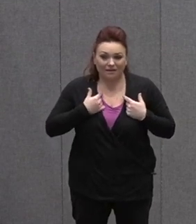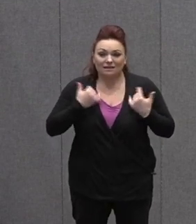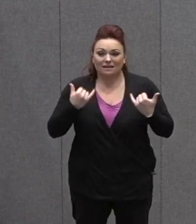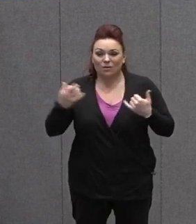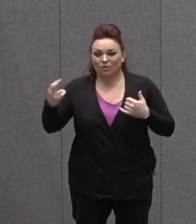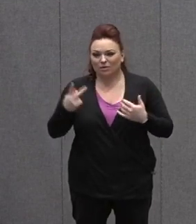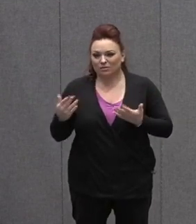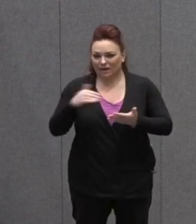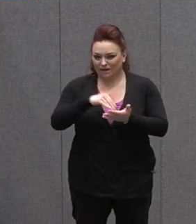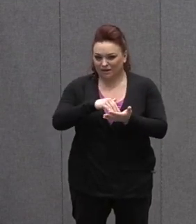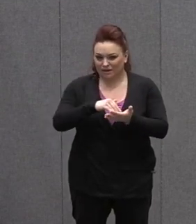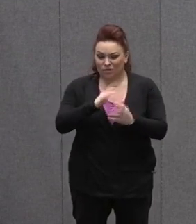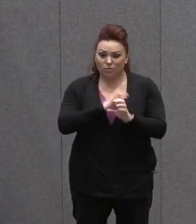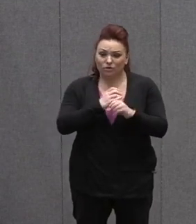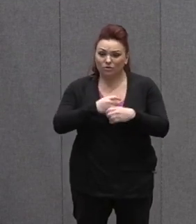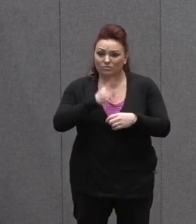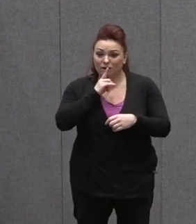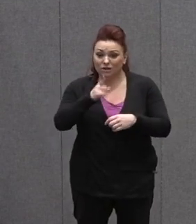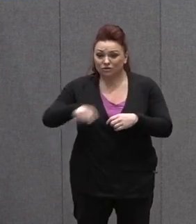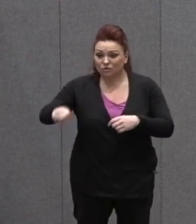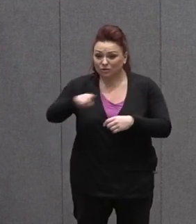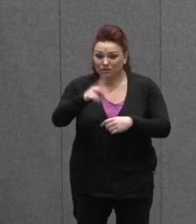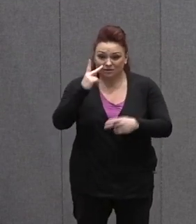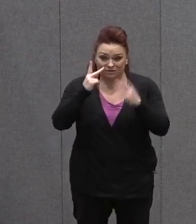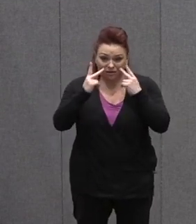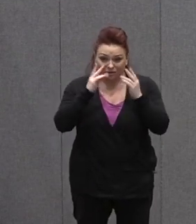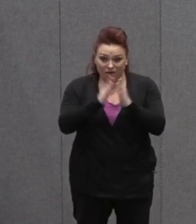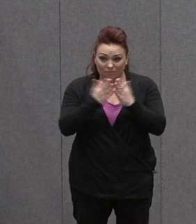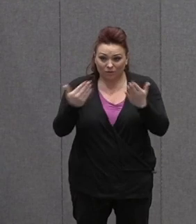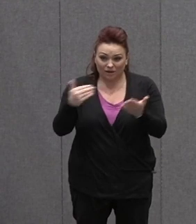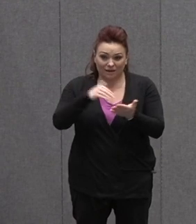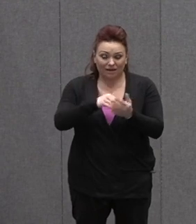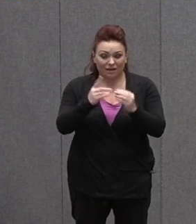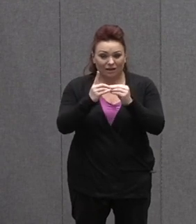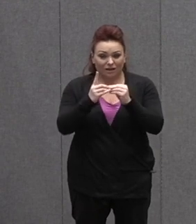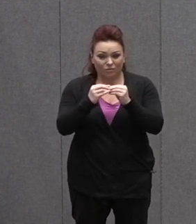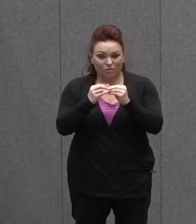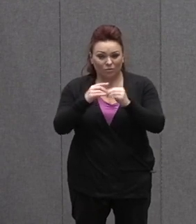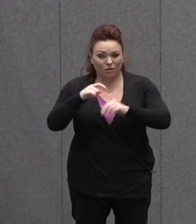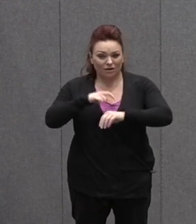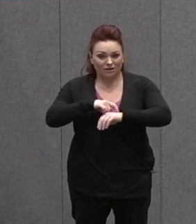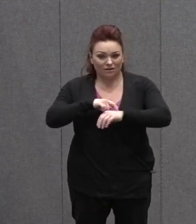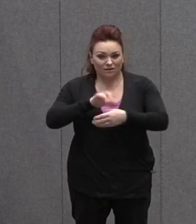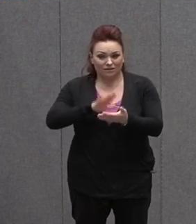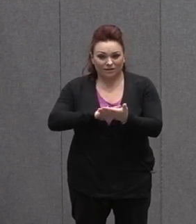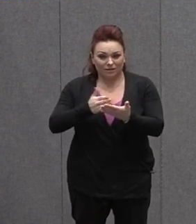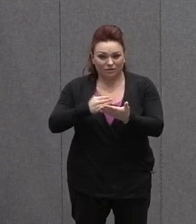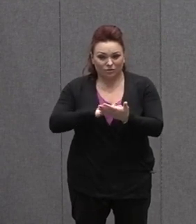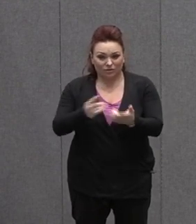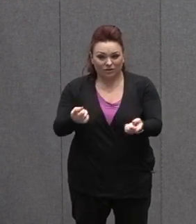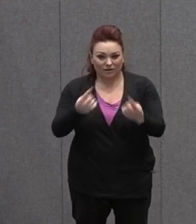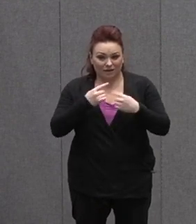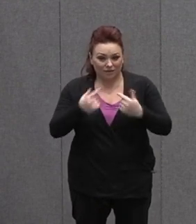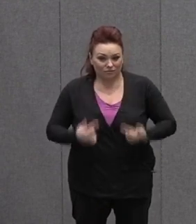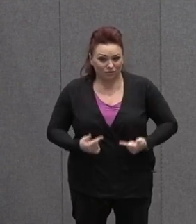again, and I wanted to make sure that you guys saw that book again one more time. The tortilla that came to life and ran away.